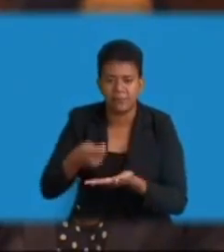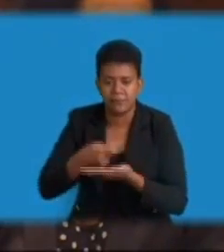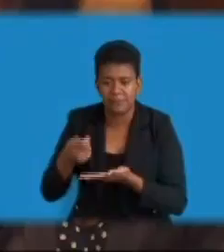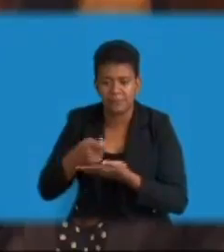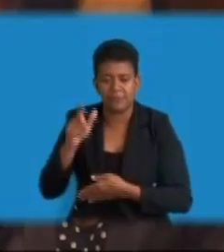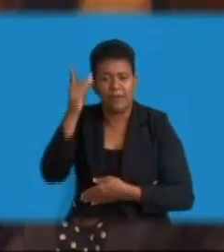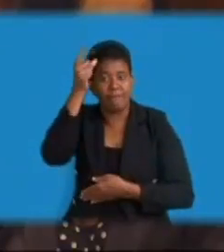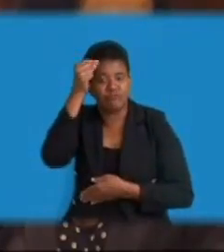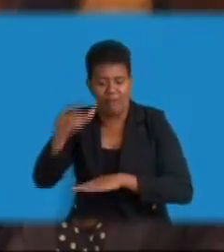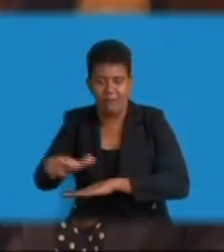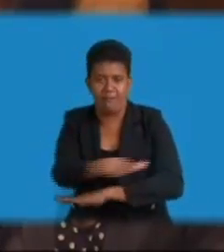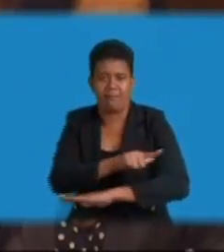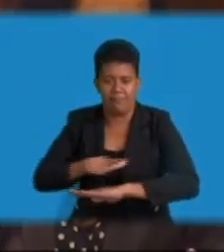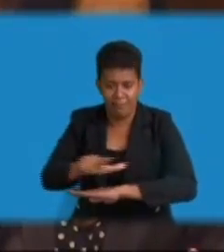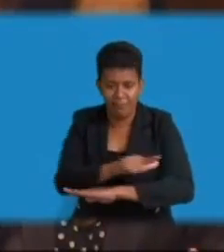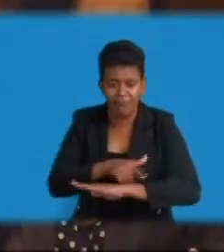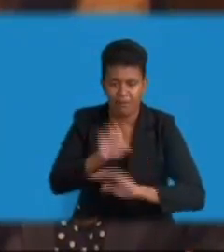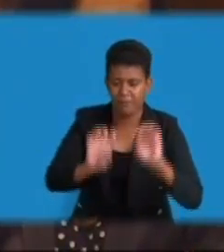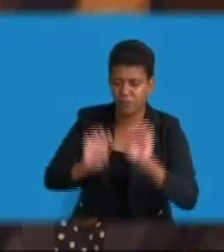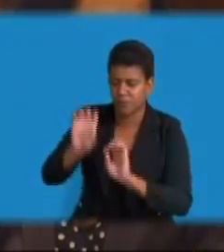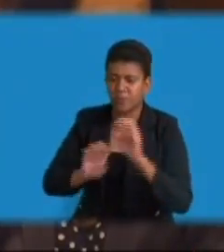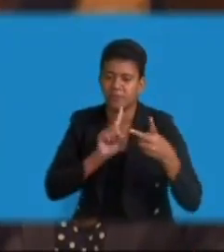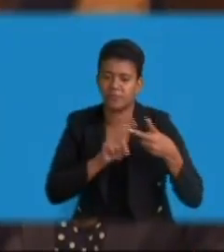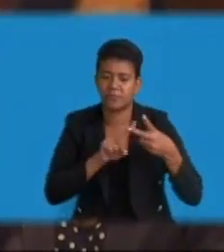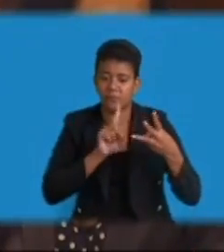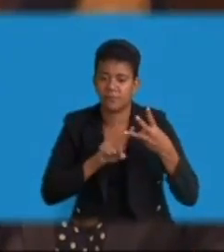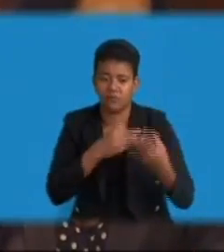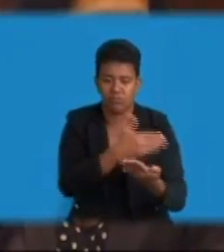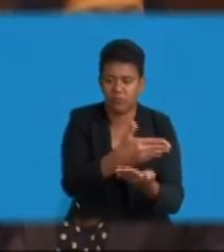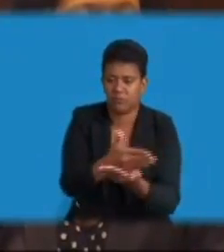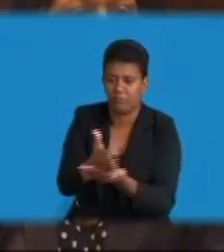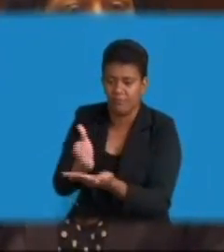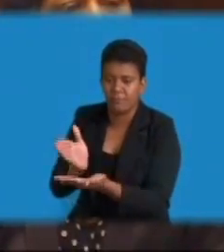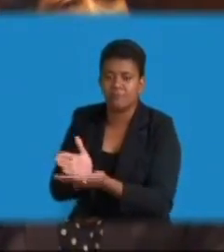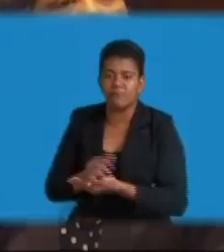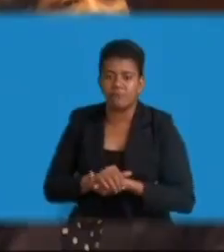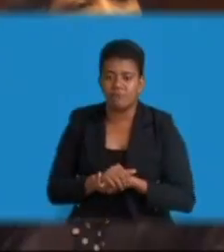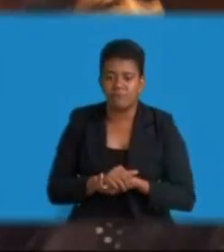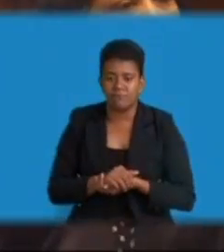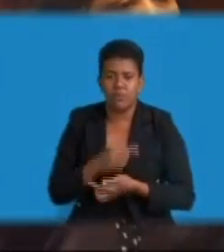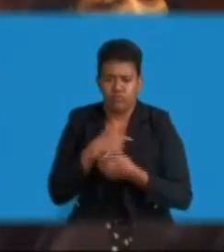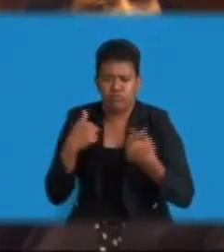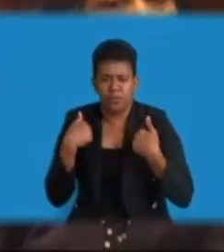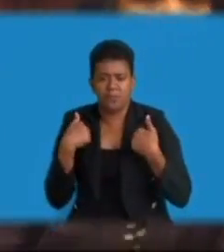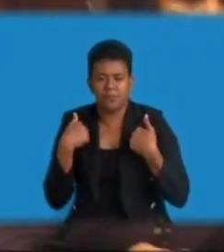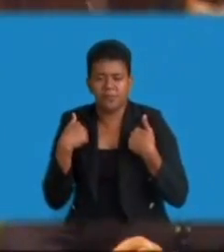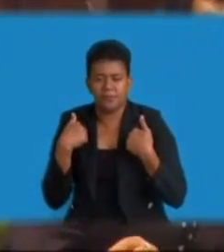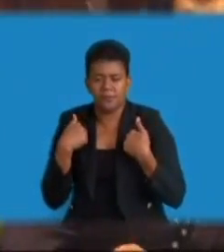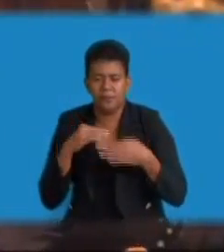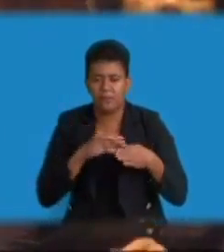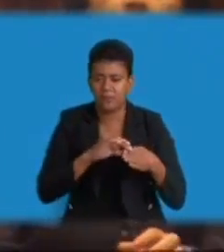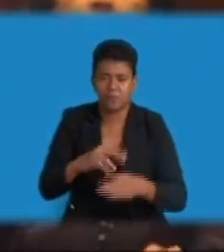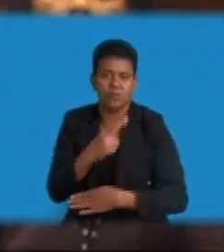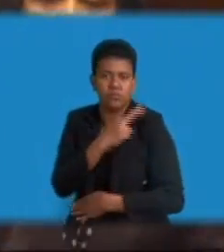Act. The valuation division of the Ministry, Madam Speaker, has taken a proactive role by